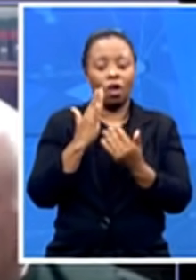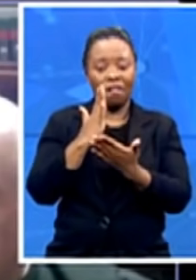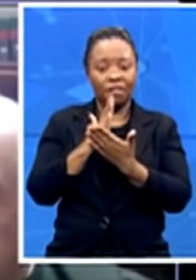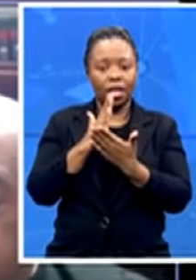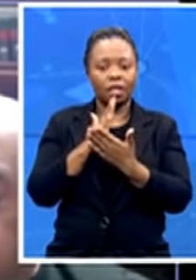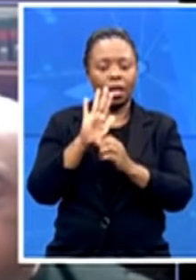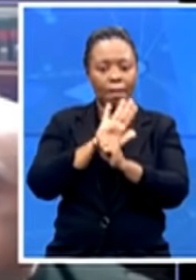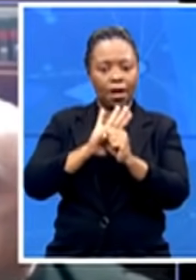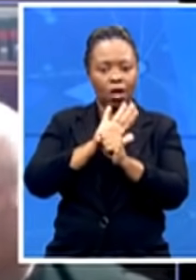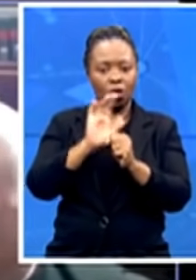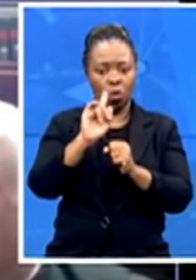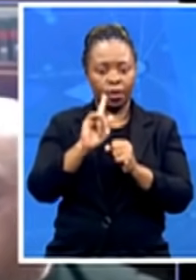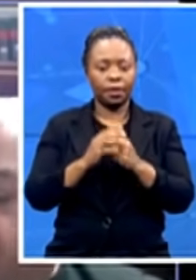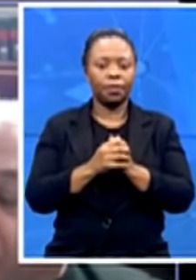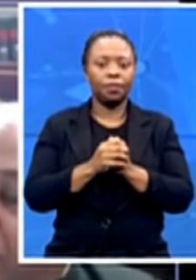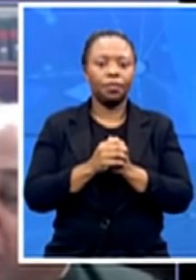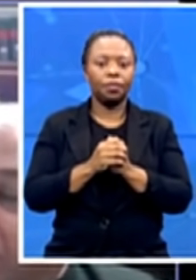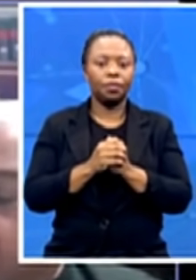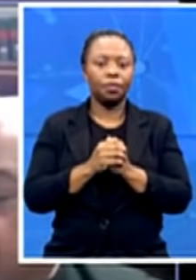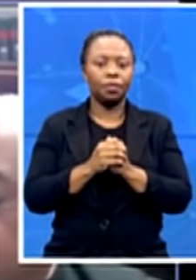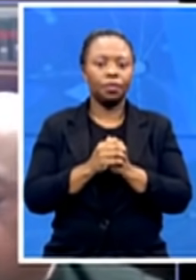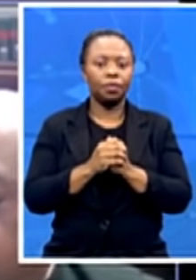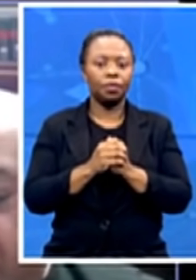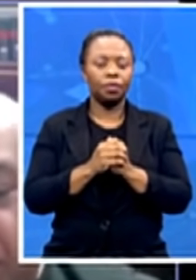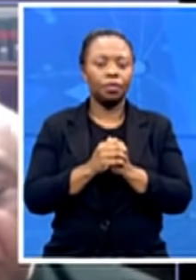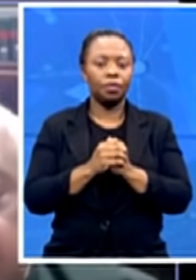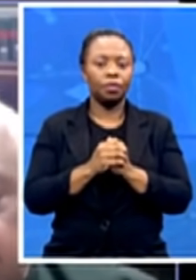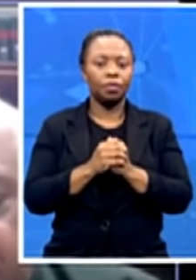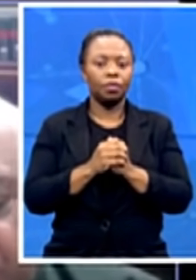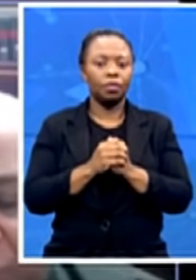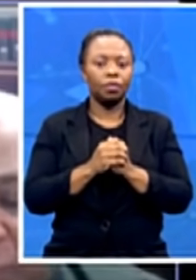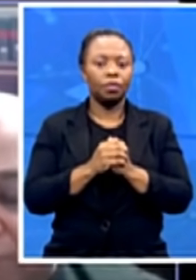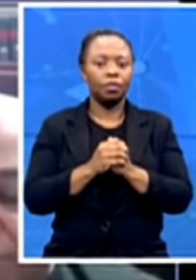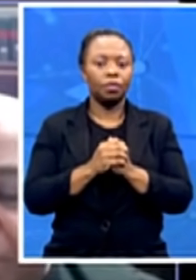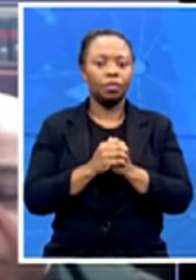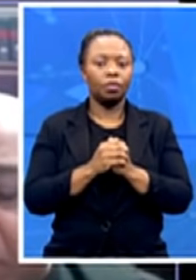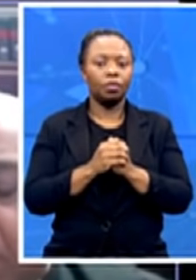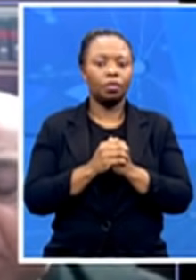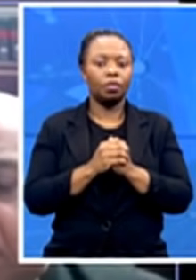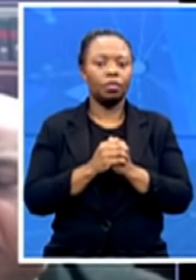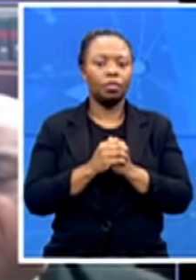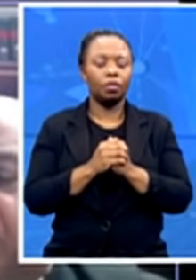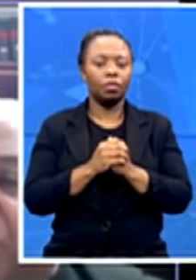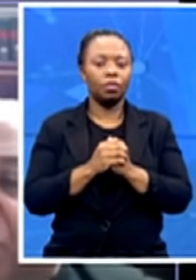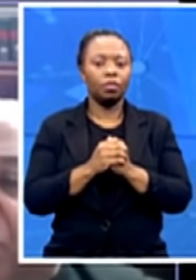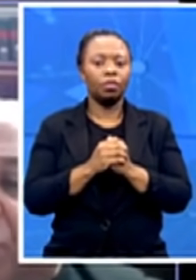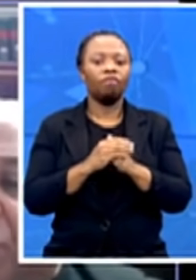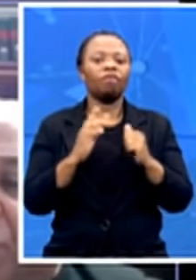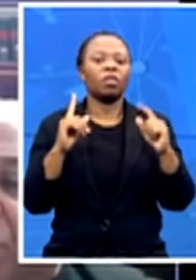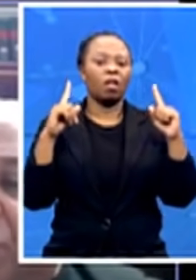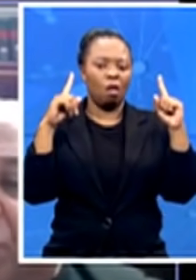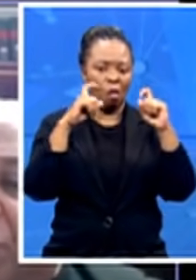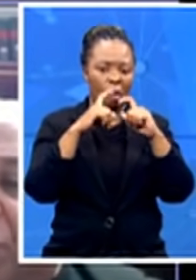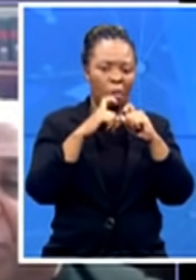that underpin the dispute are complex, but we'll simply capture the main features thereof. The 54th